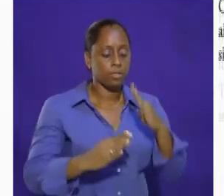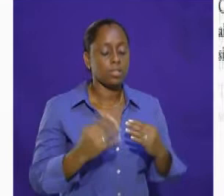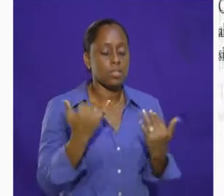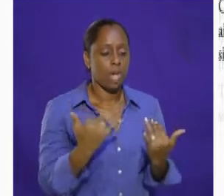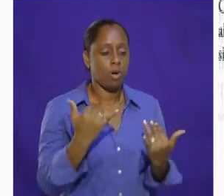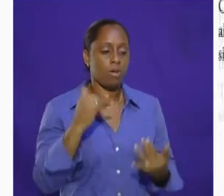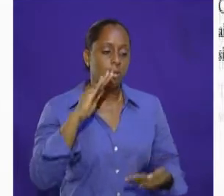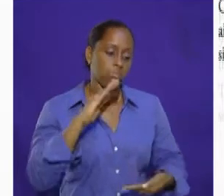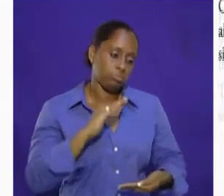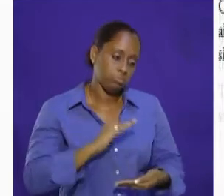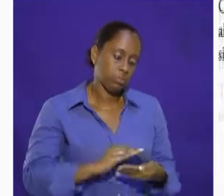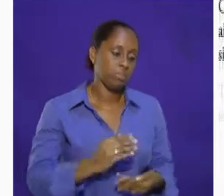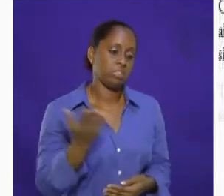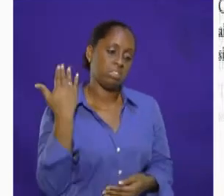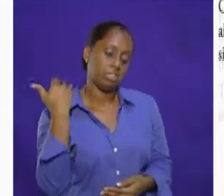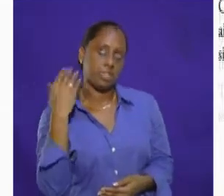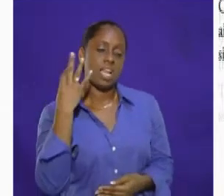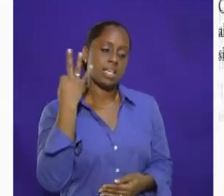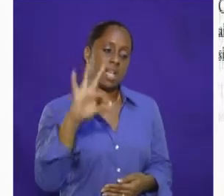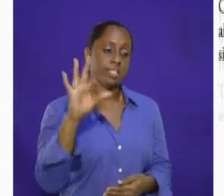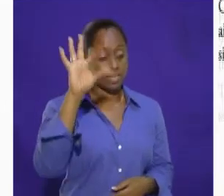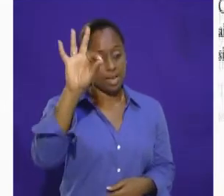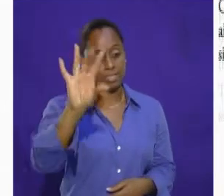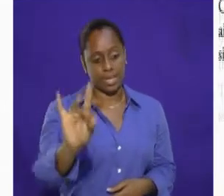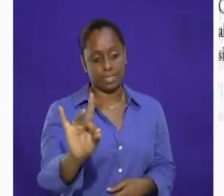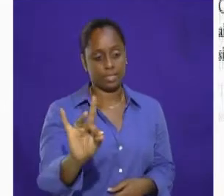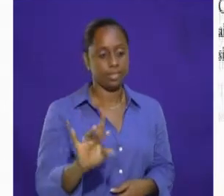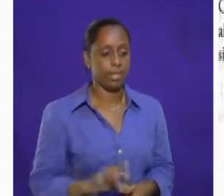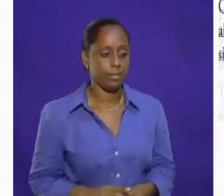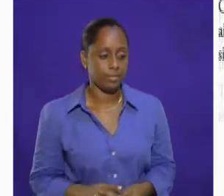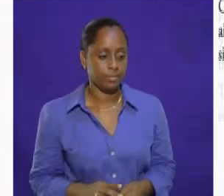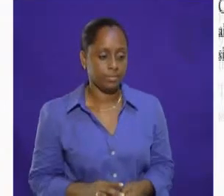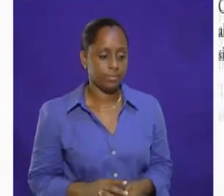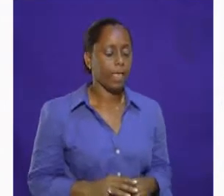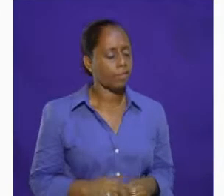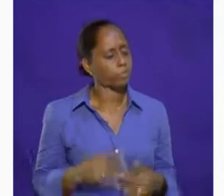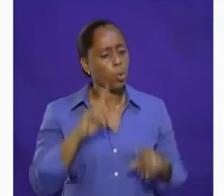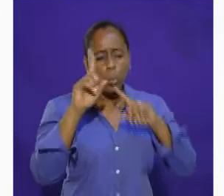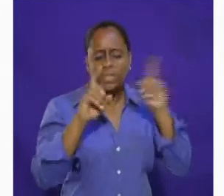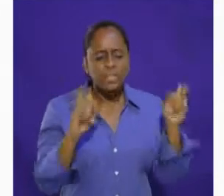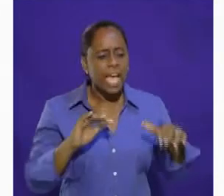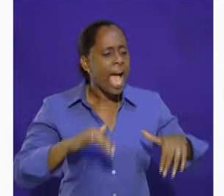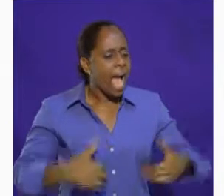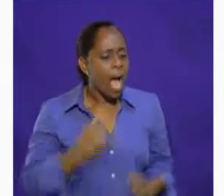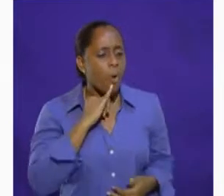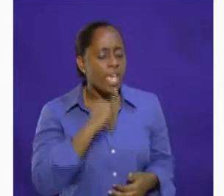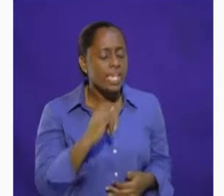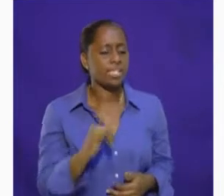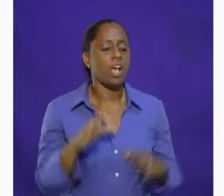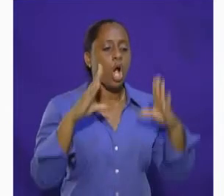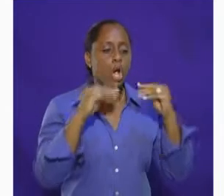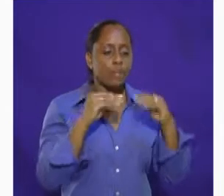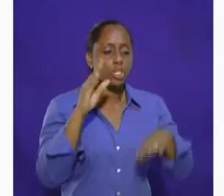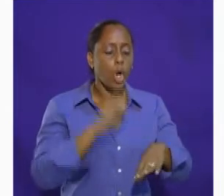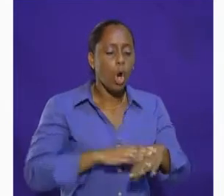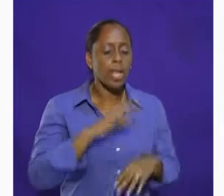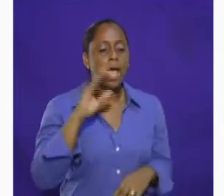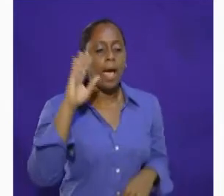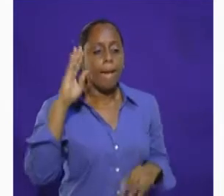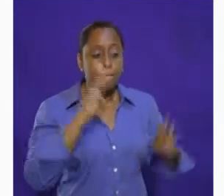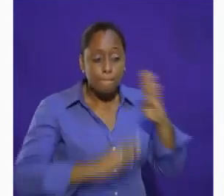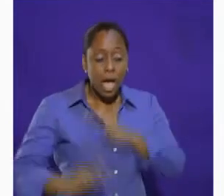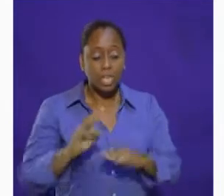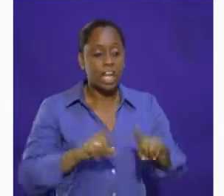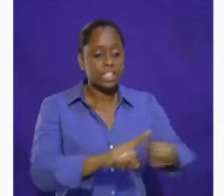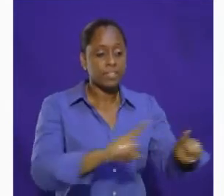for biodiversity has declined since 1998. How is the Convention on Biological